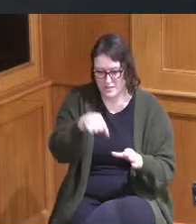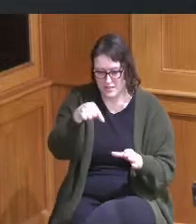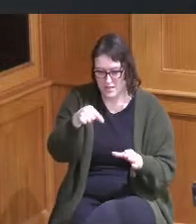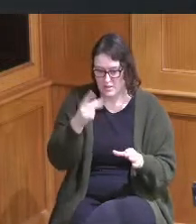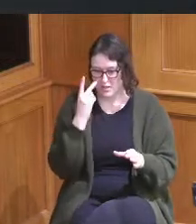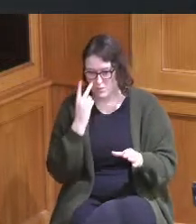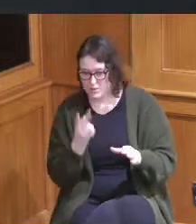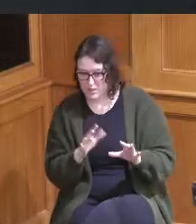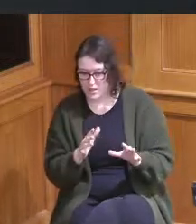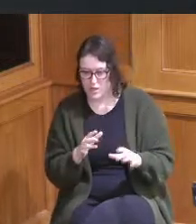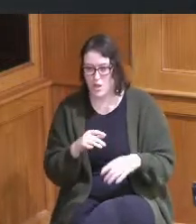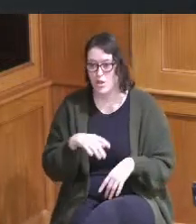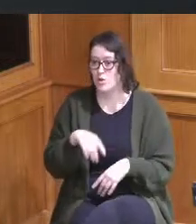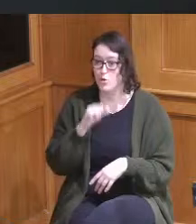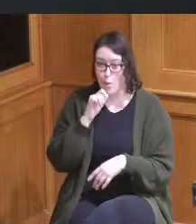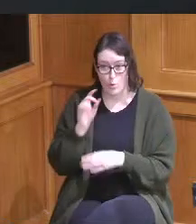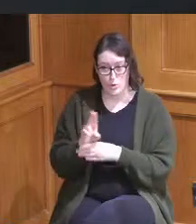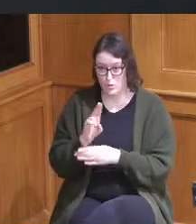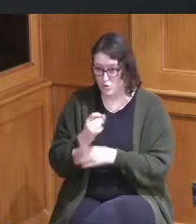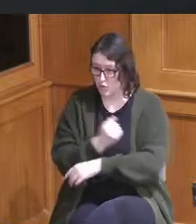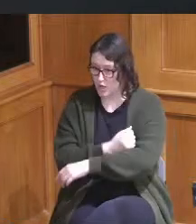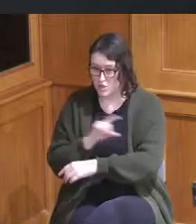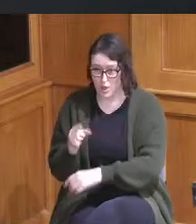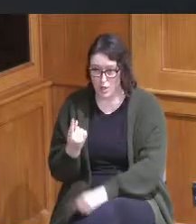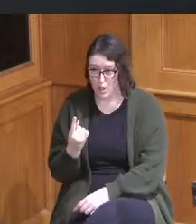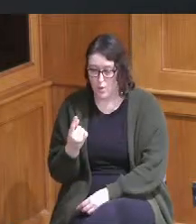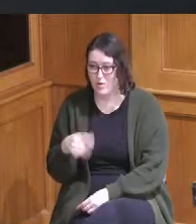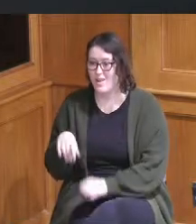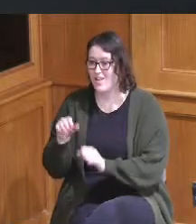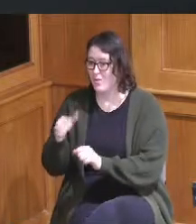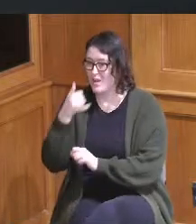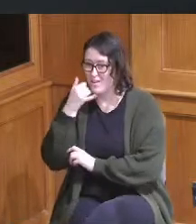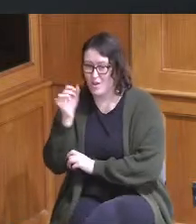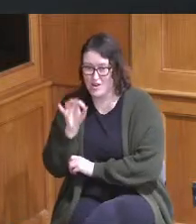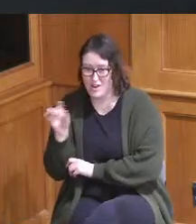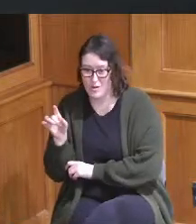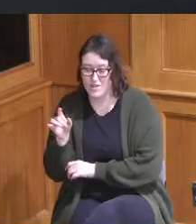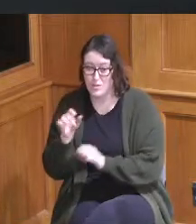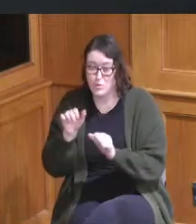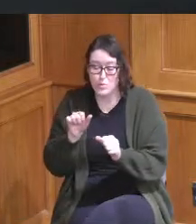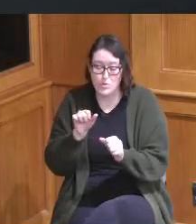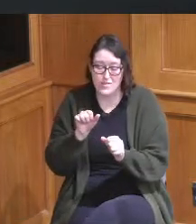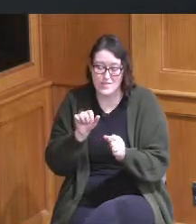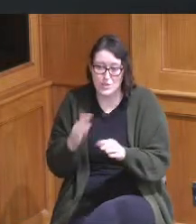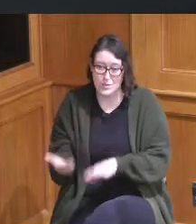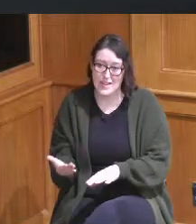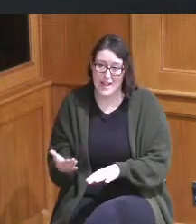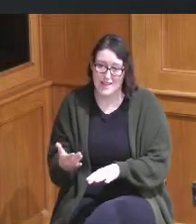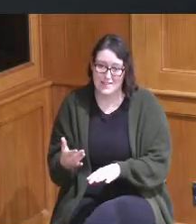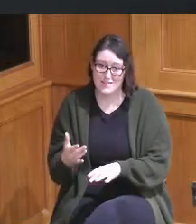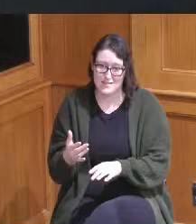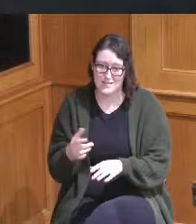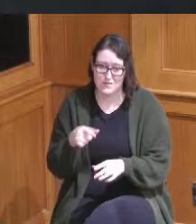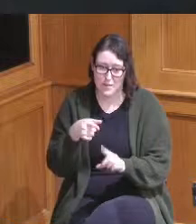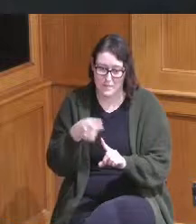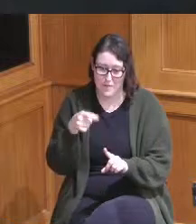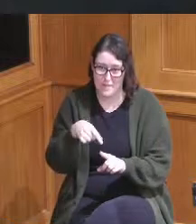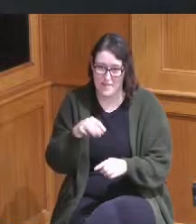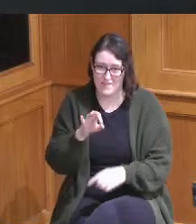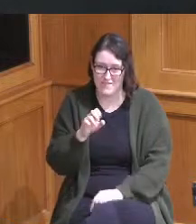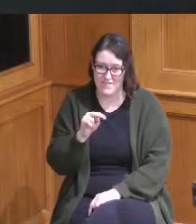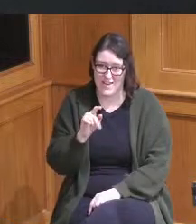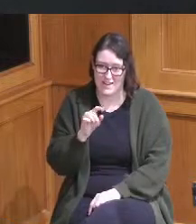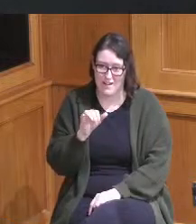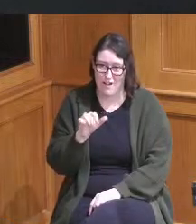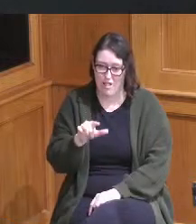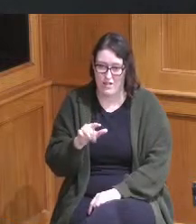drugs illicitly, they're likely to contain fentanyl, and you could die from a fatal dose of fentanyl. So that was the first thing